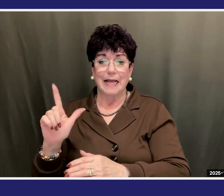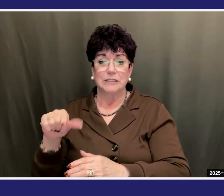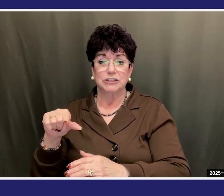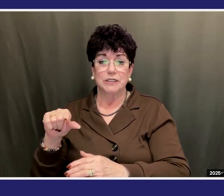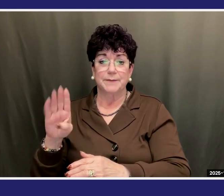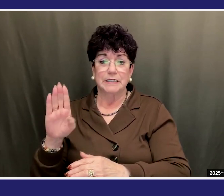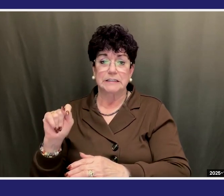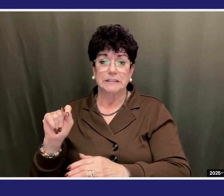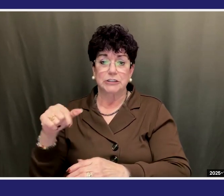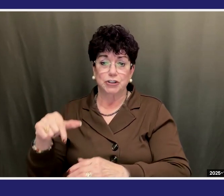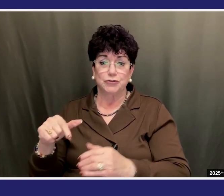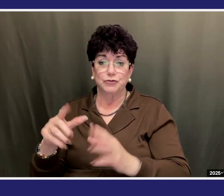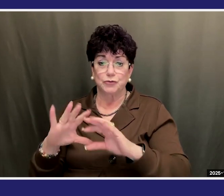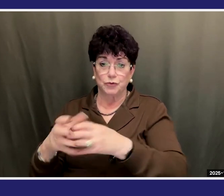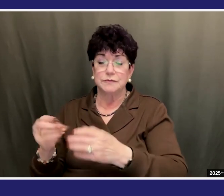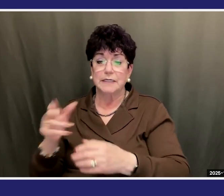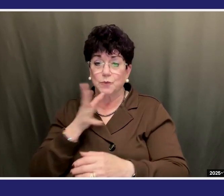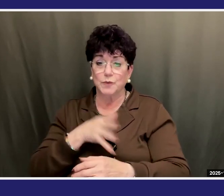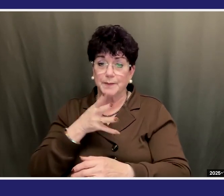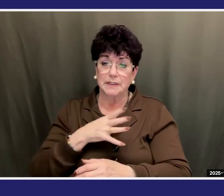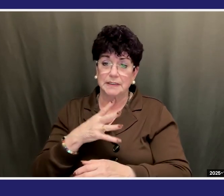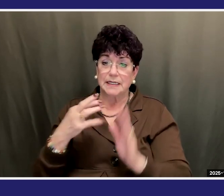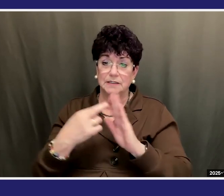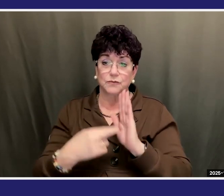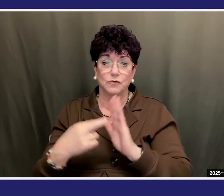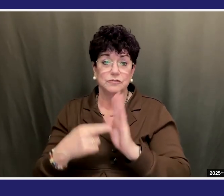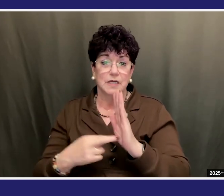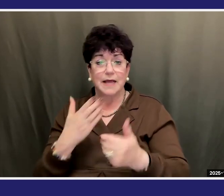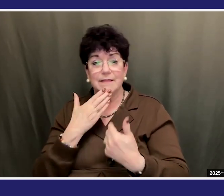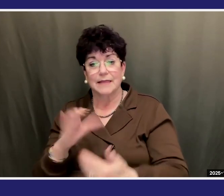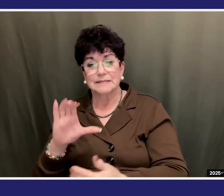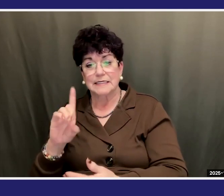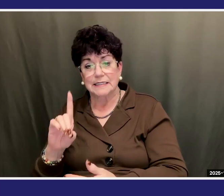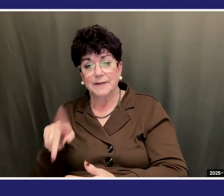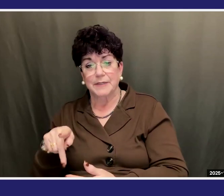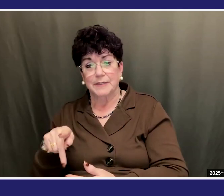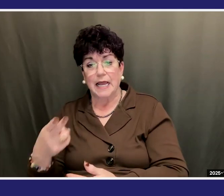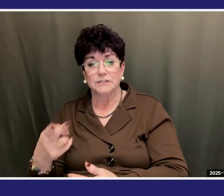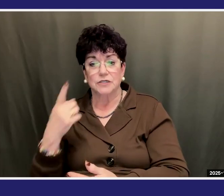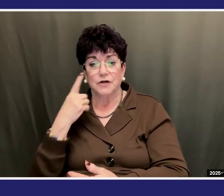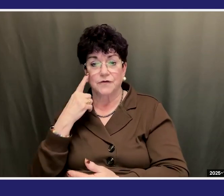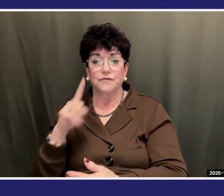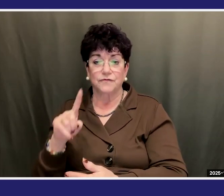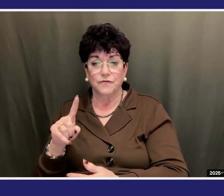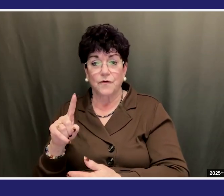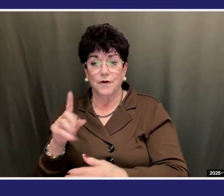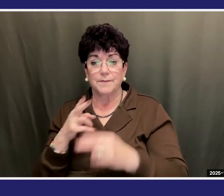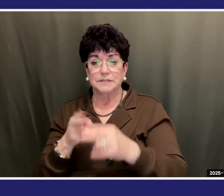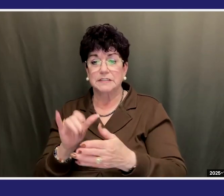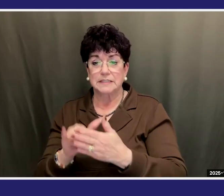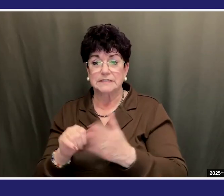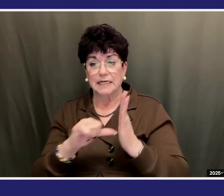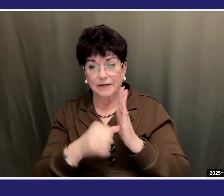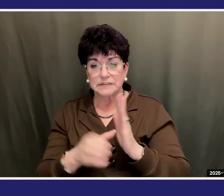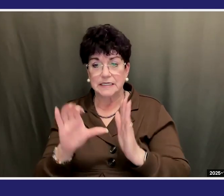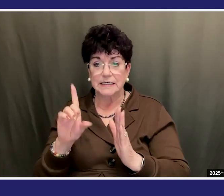in the guidelines presented. And I do want to thank CDPH for calling out and highlighting CDEPs in the guidelines that